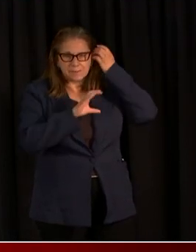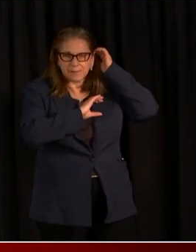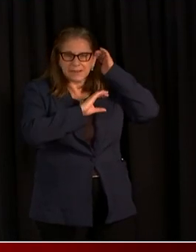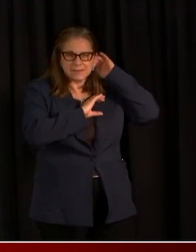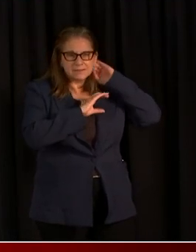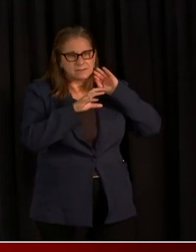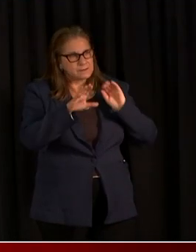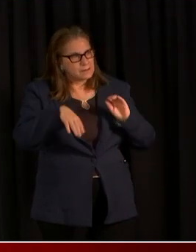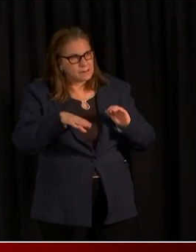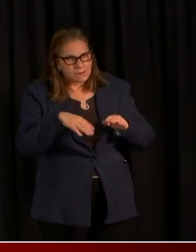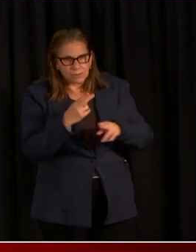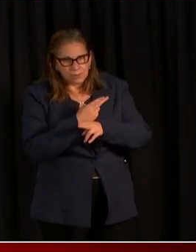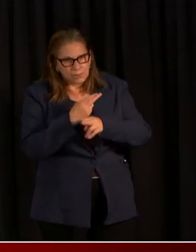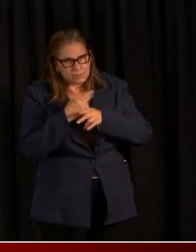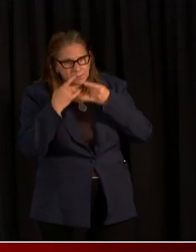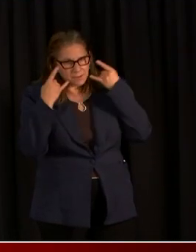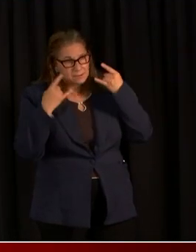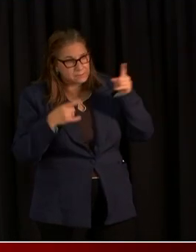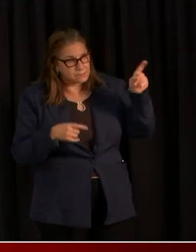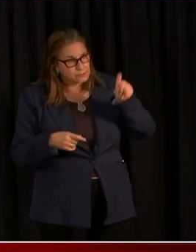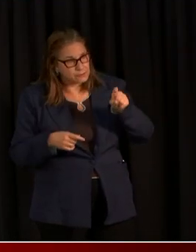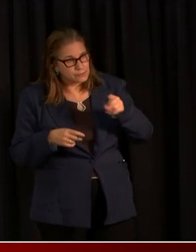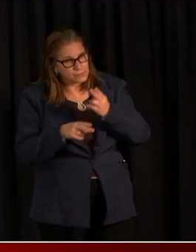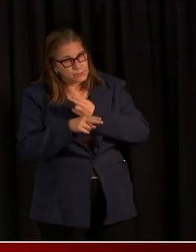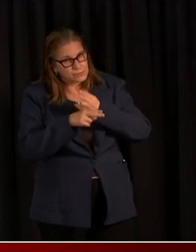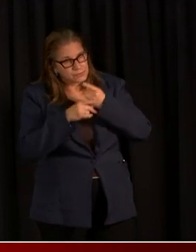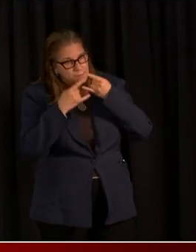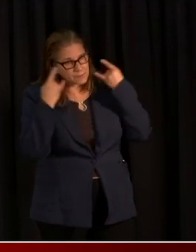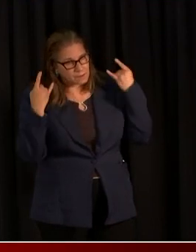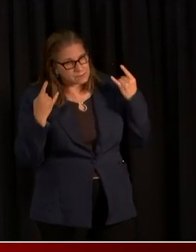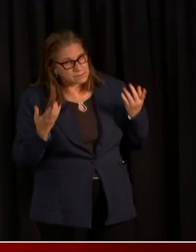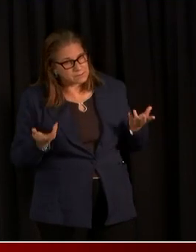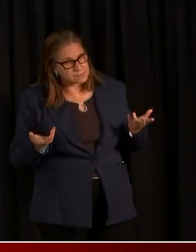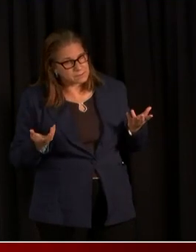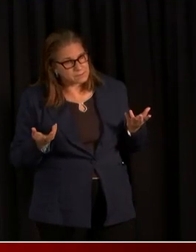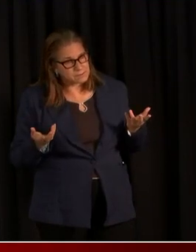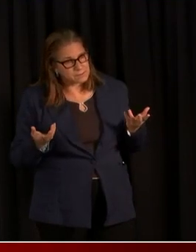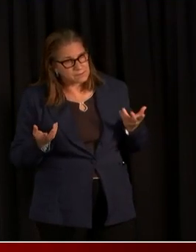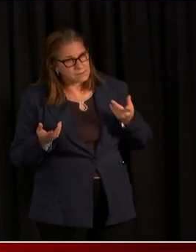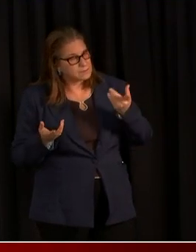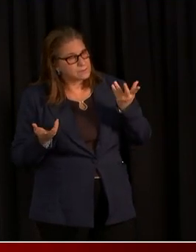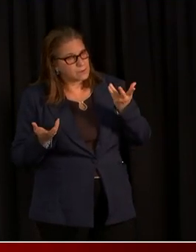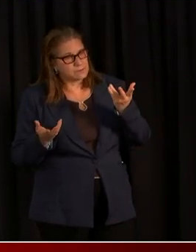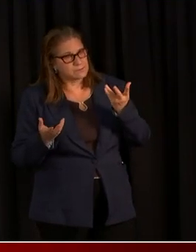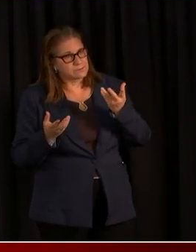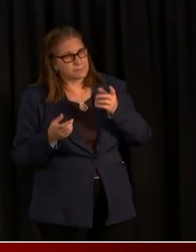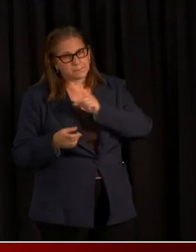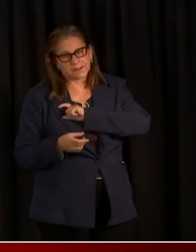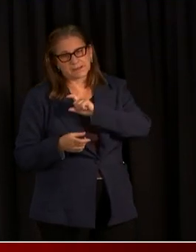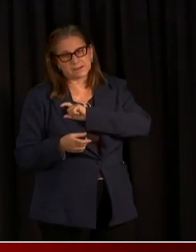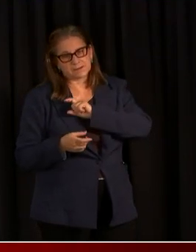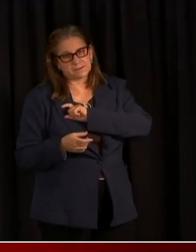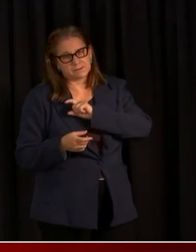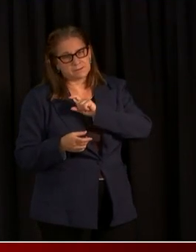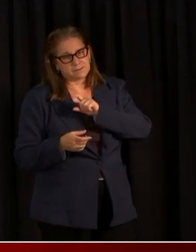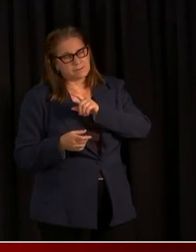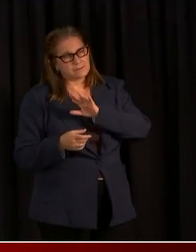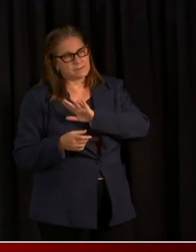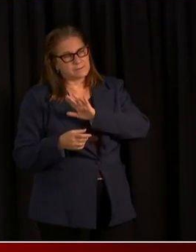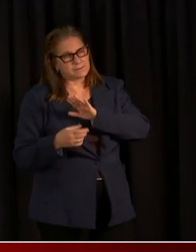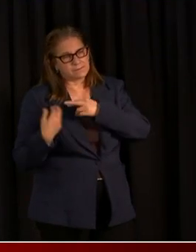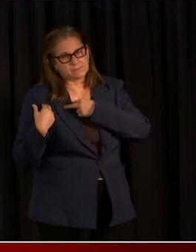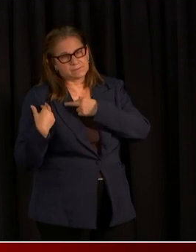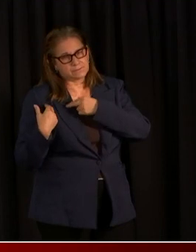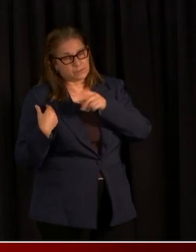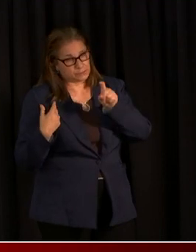not wearing masks when they should. Can you clarify what the directive is for police officers, if this is a